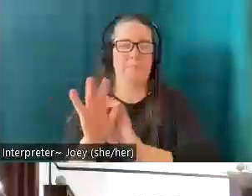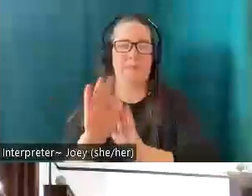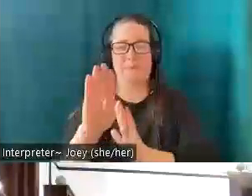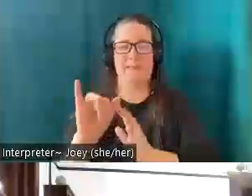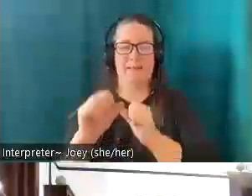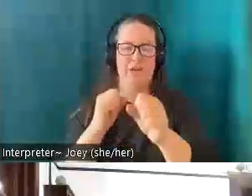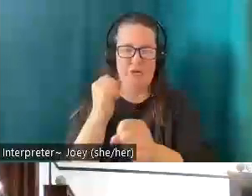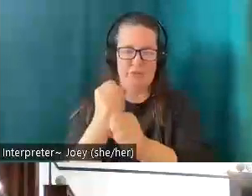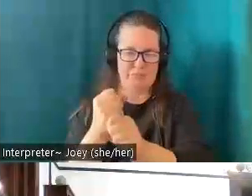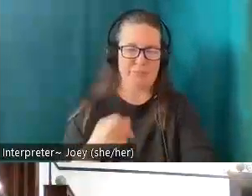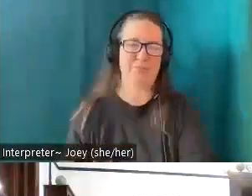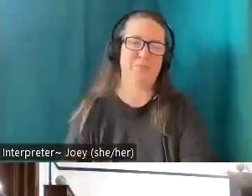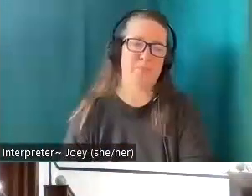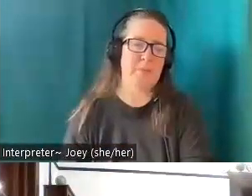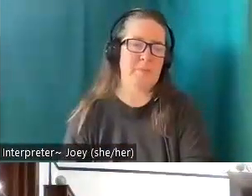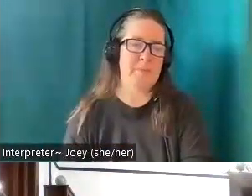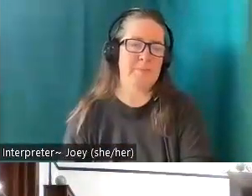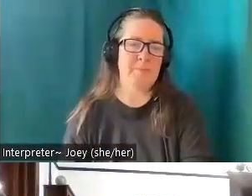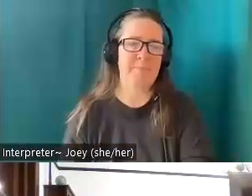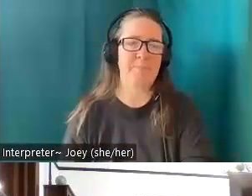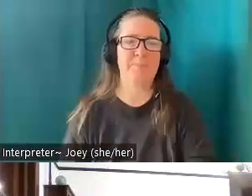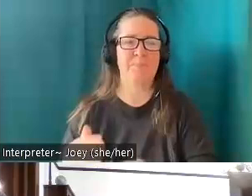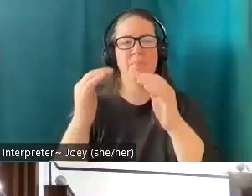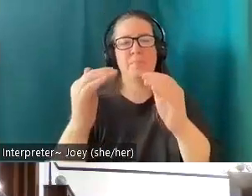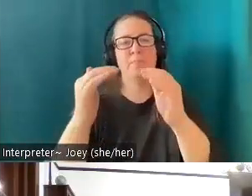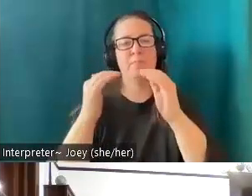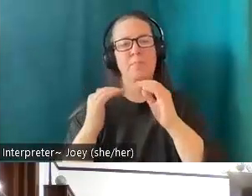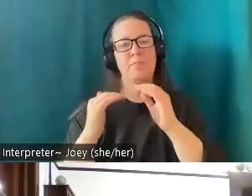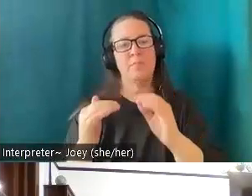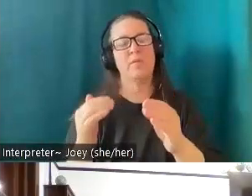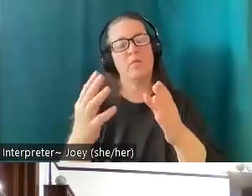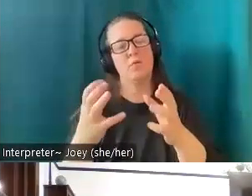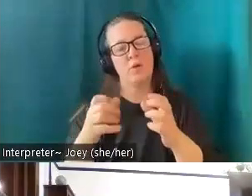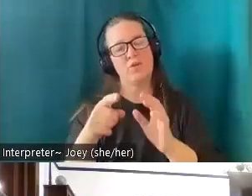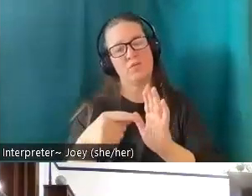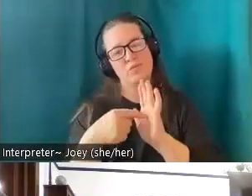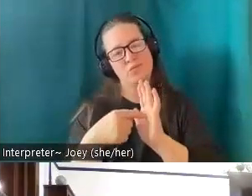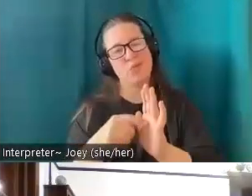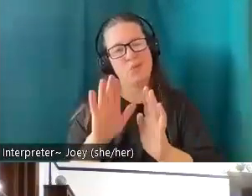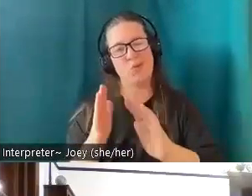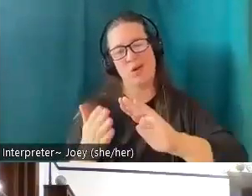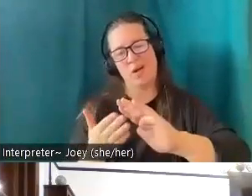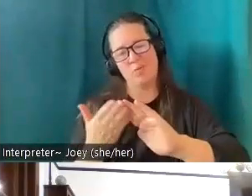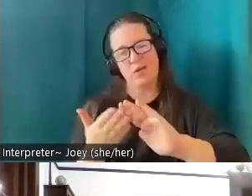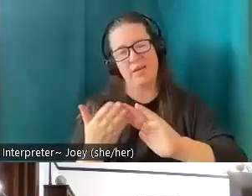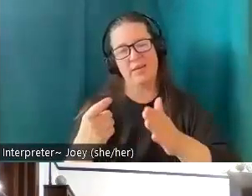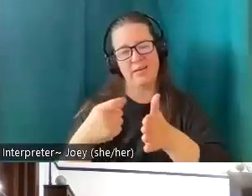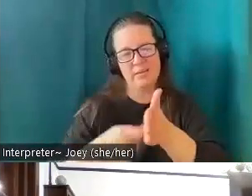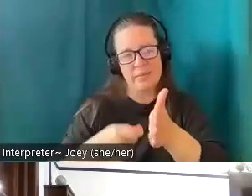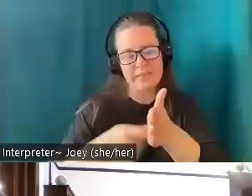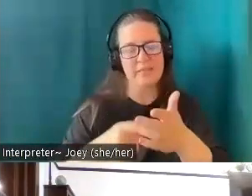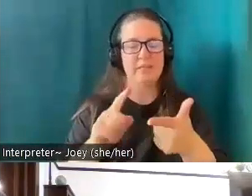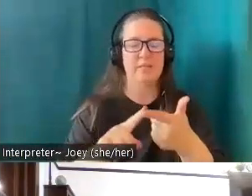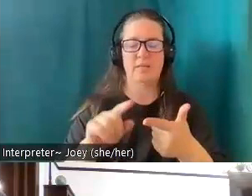Below this, we ask you to give us your operating expenses and your revenue data in this format for fiscal